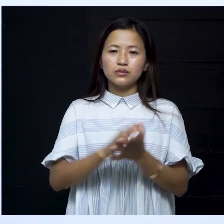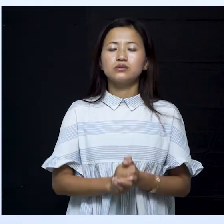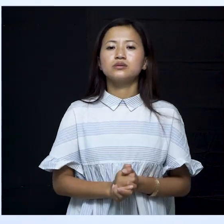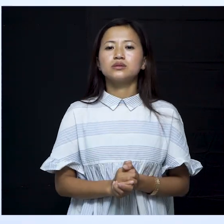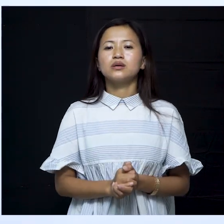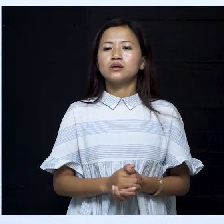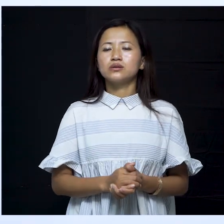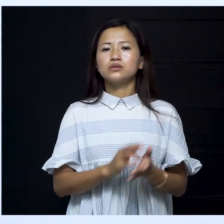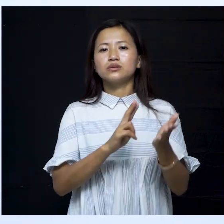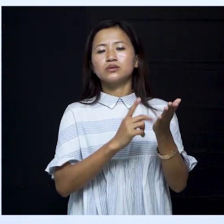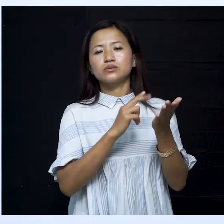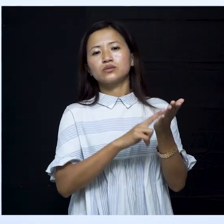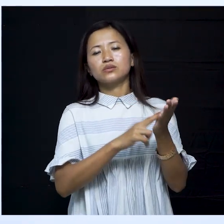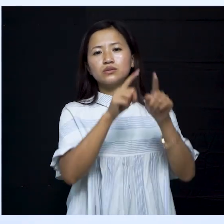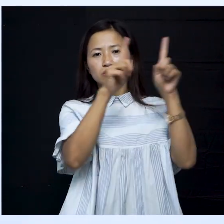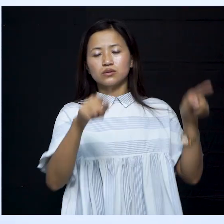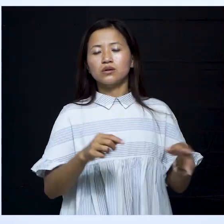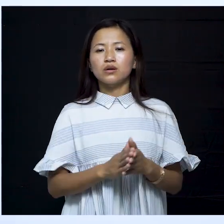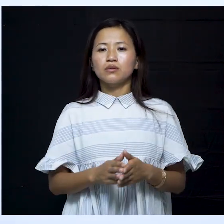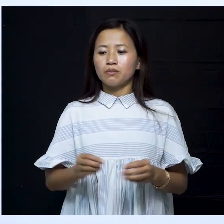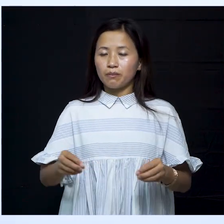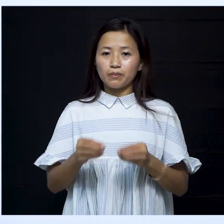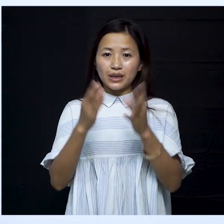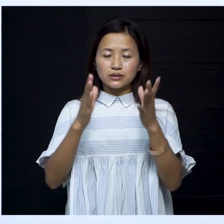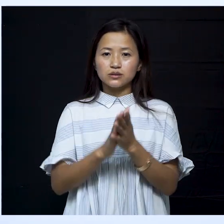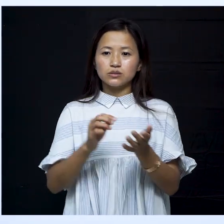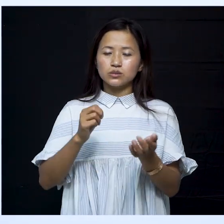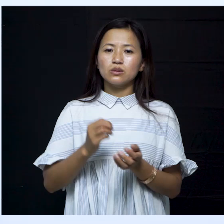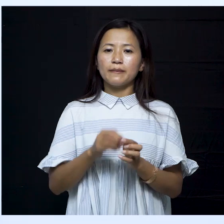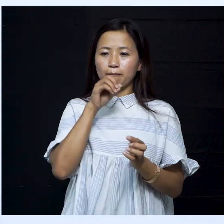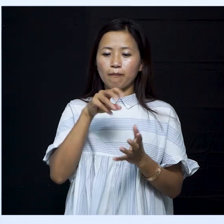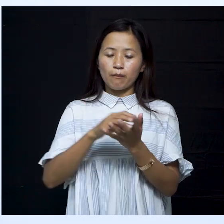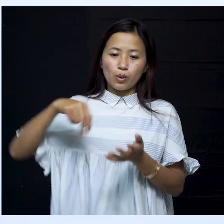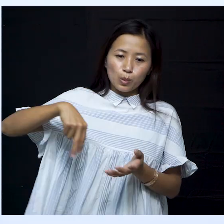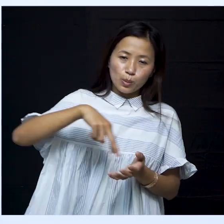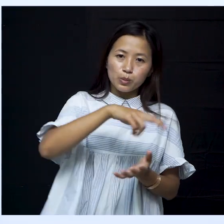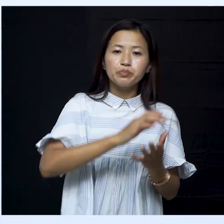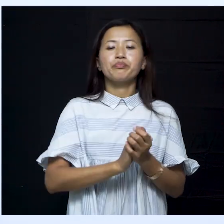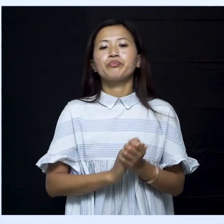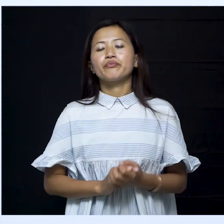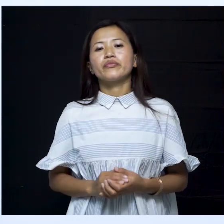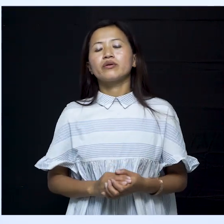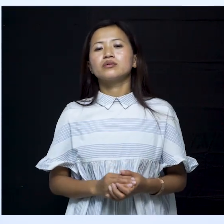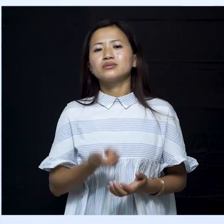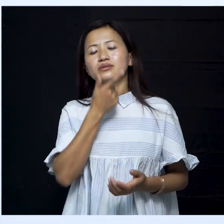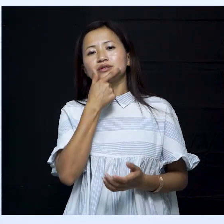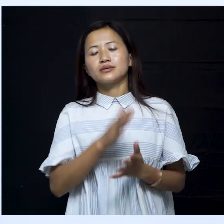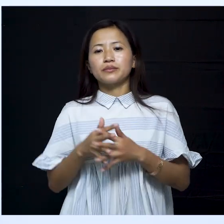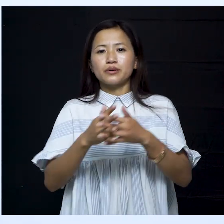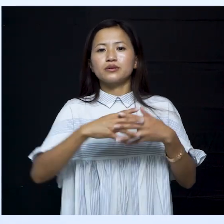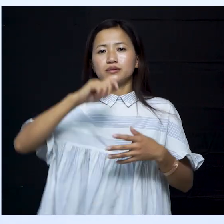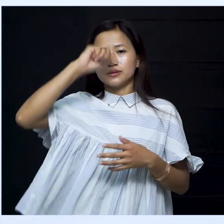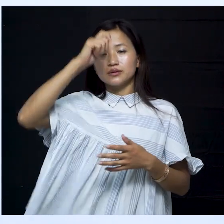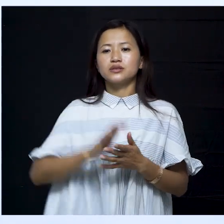find notice such as newly planted, don't walk. And yet again, this is very interestingly very funny, because American English,